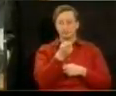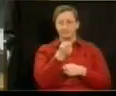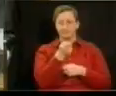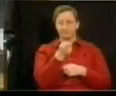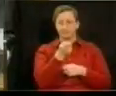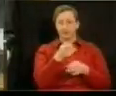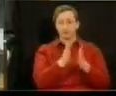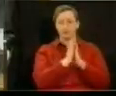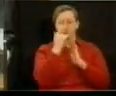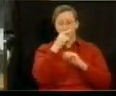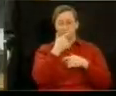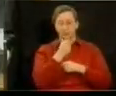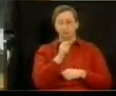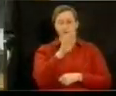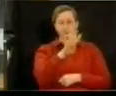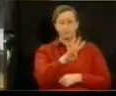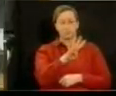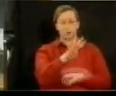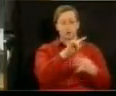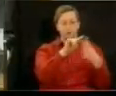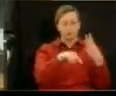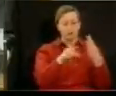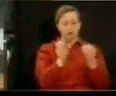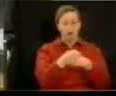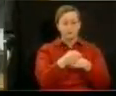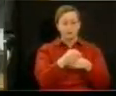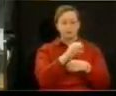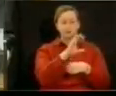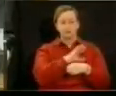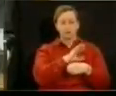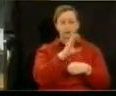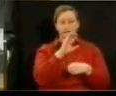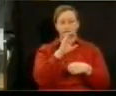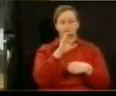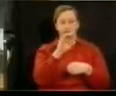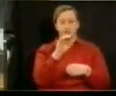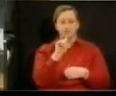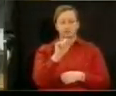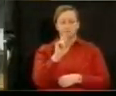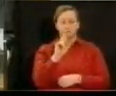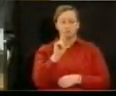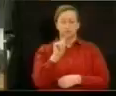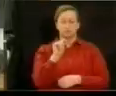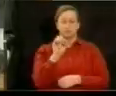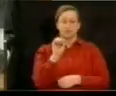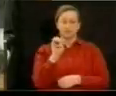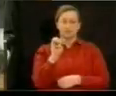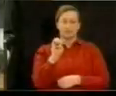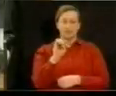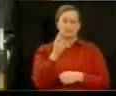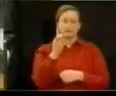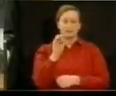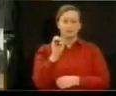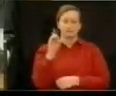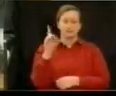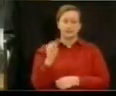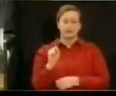into the 4 countywide offices of sheriff, trustee, clerk, and trustee, the 5th of February,